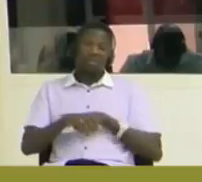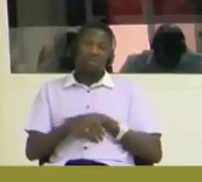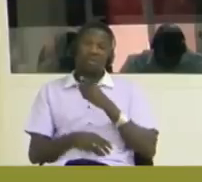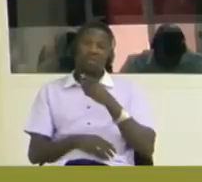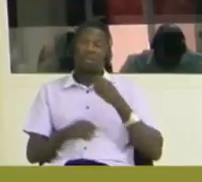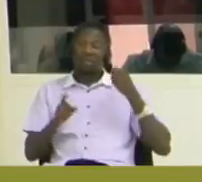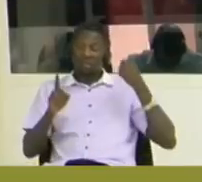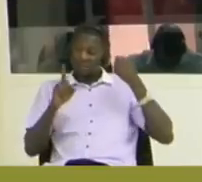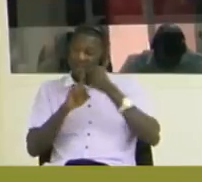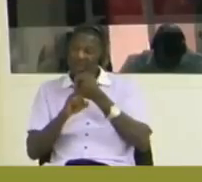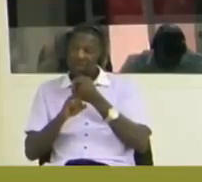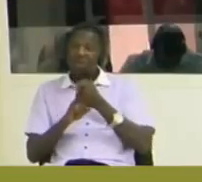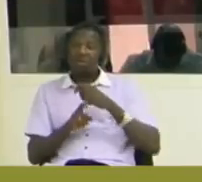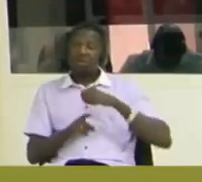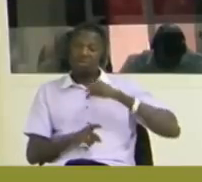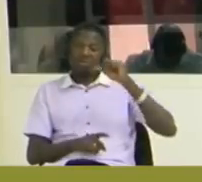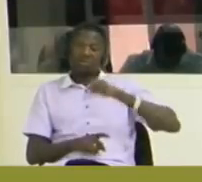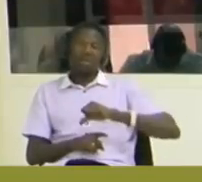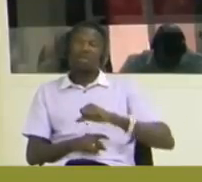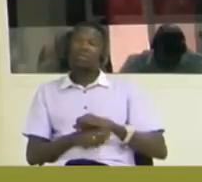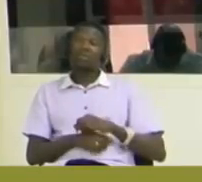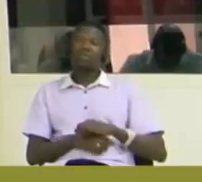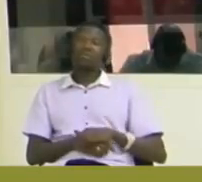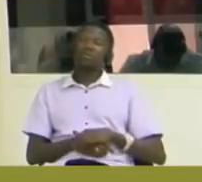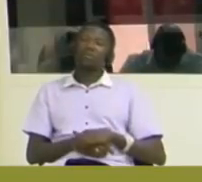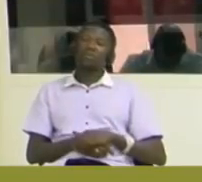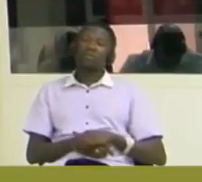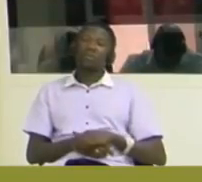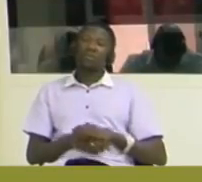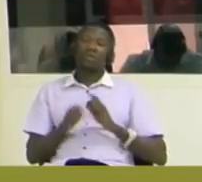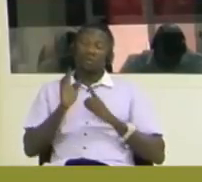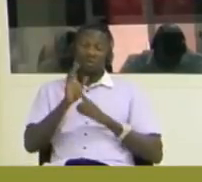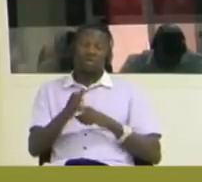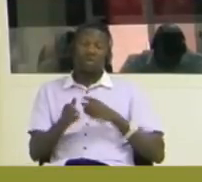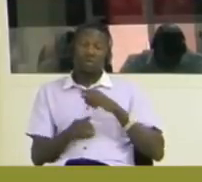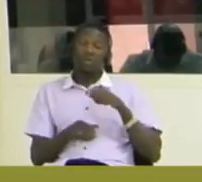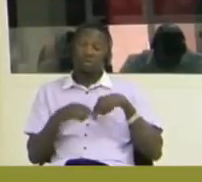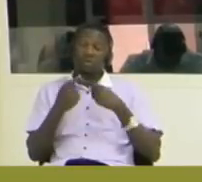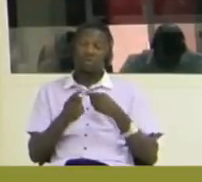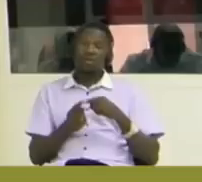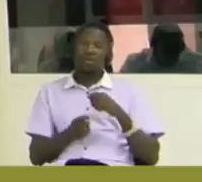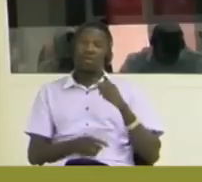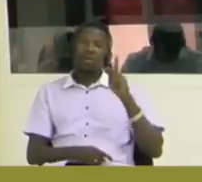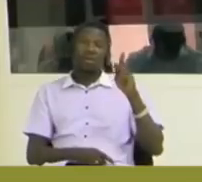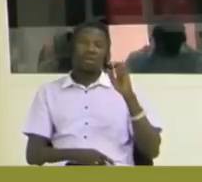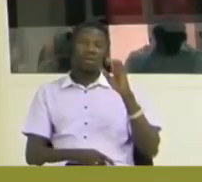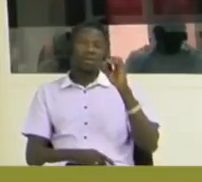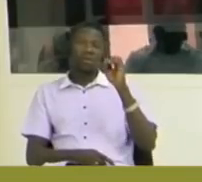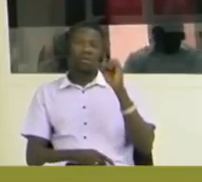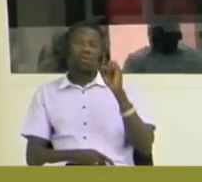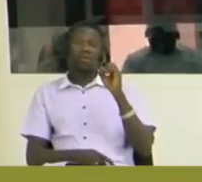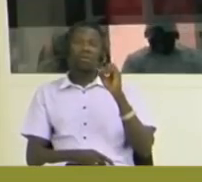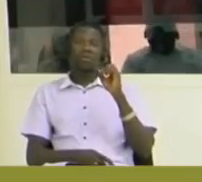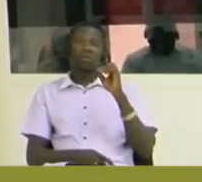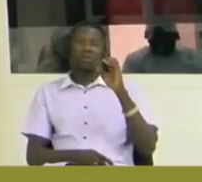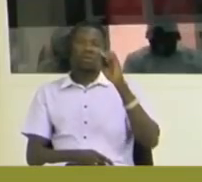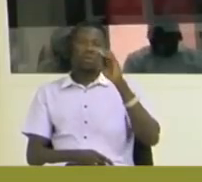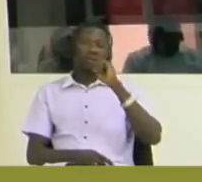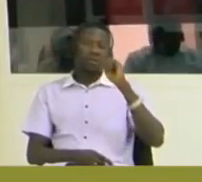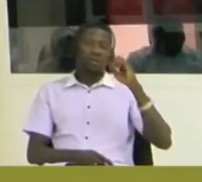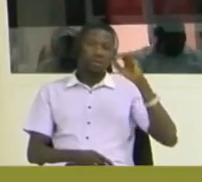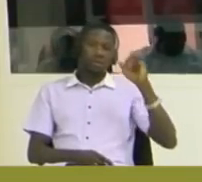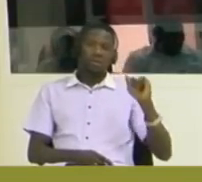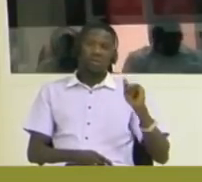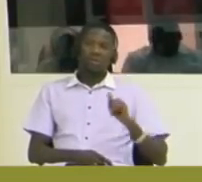ruthless, sir, especially with regards to Mr. Usman Koro Ceesay. What do you say to that? Sir, I would say that